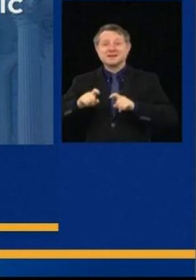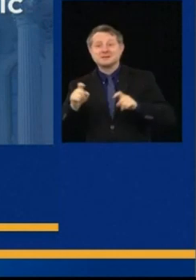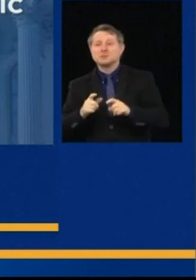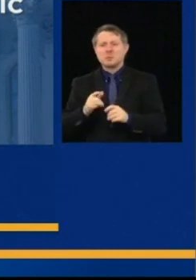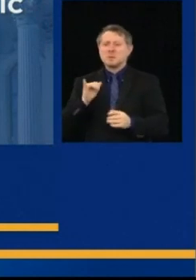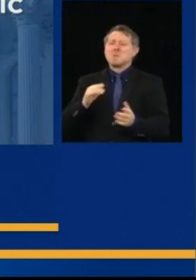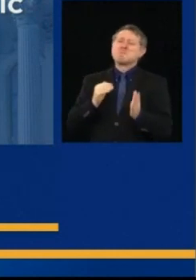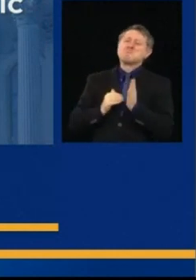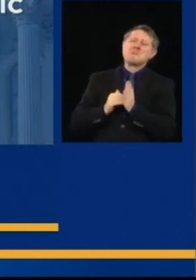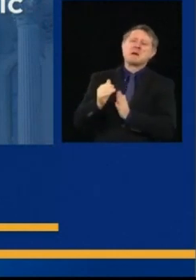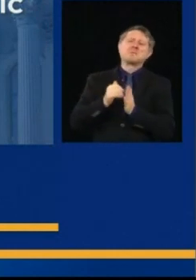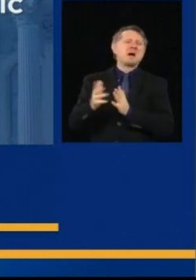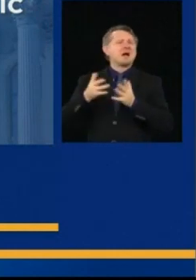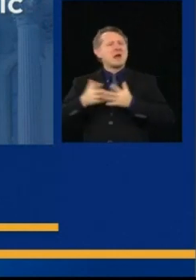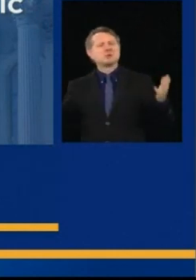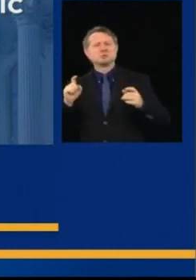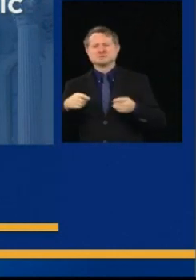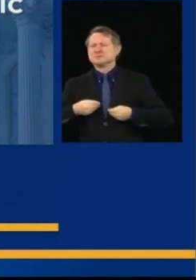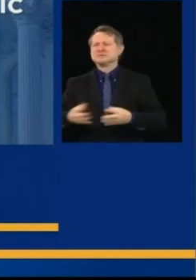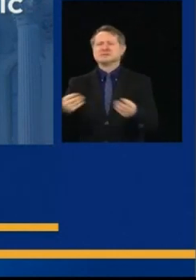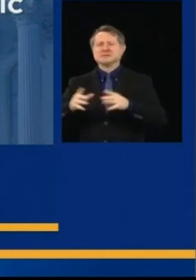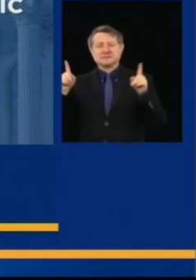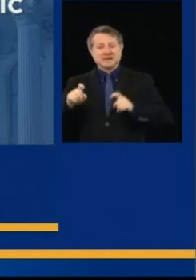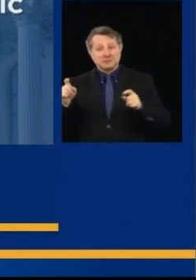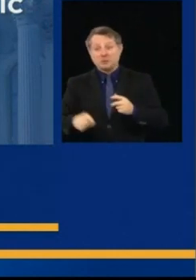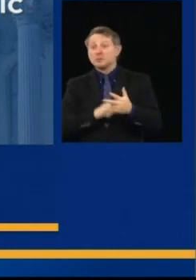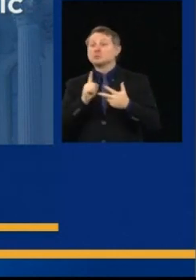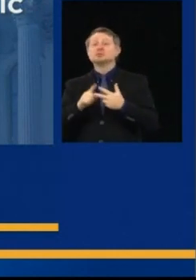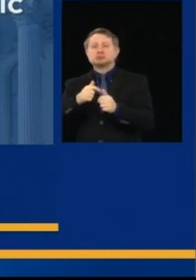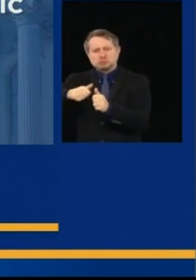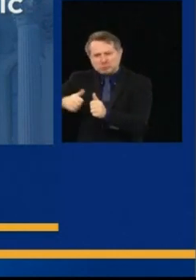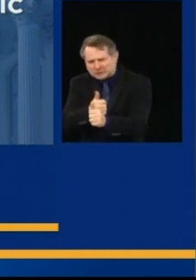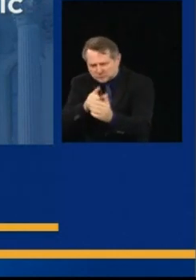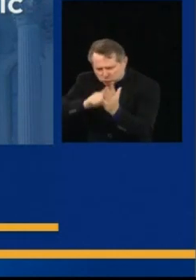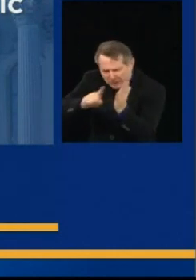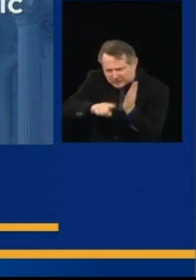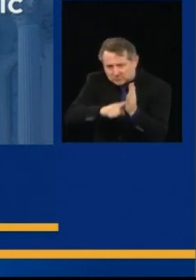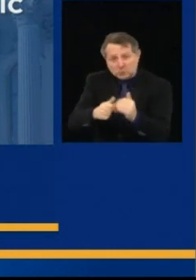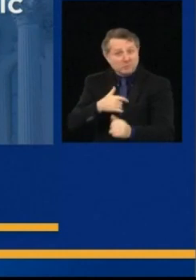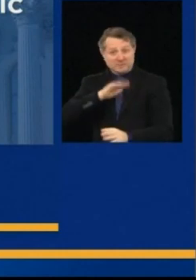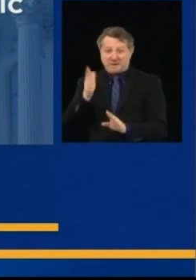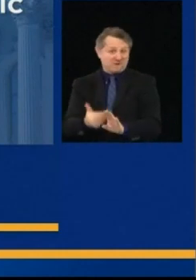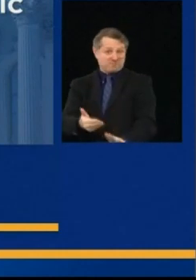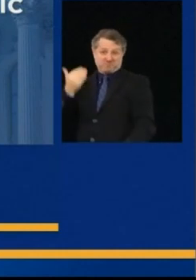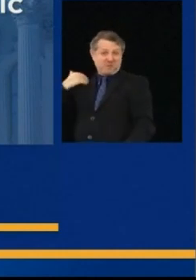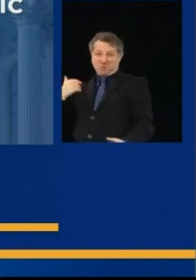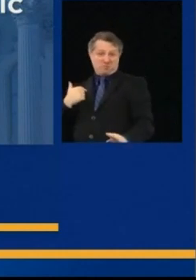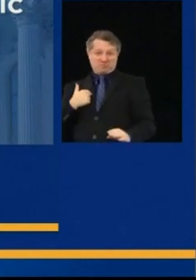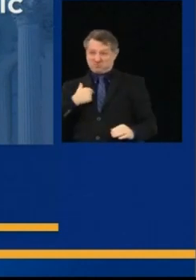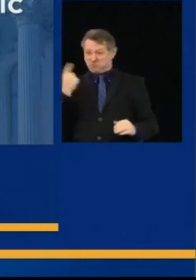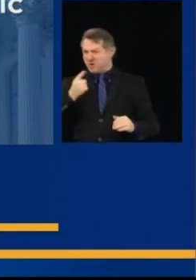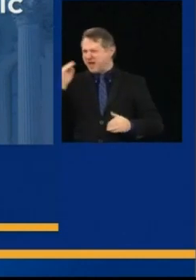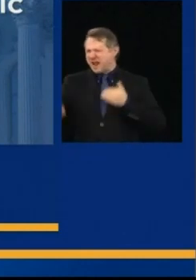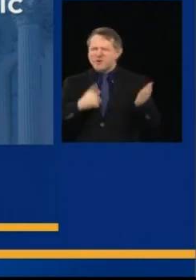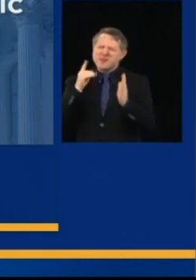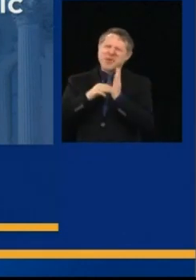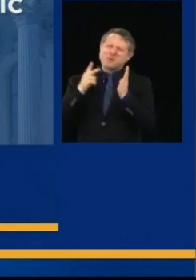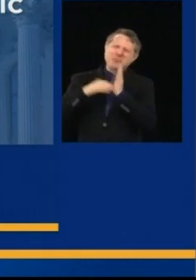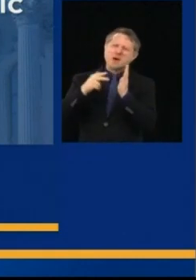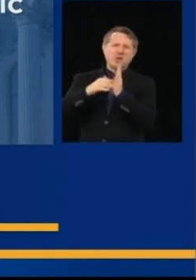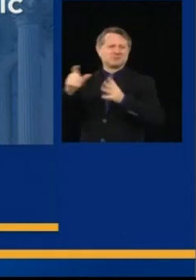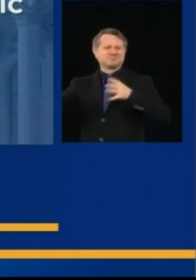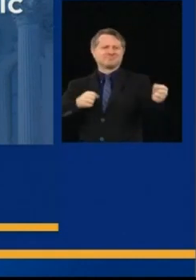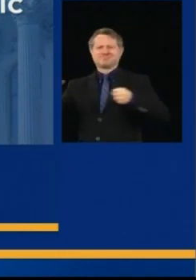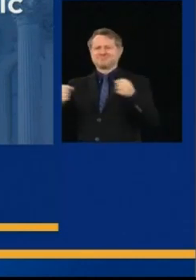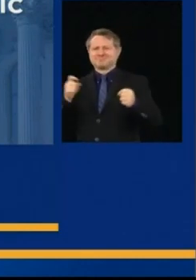York, tracing, never been done before to this extent. It's going to be thousands of people who have to do tracing. We need funding